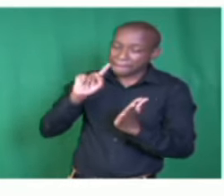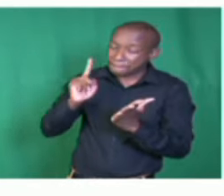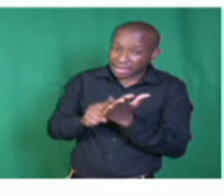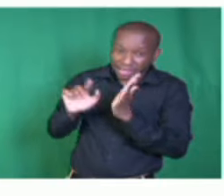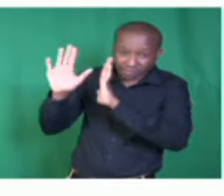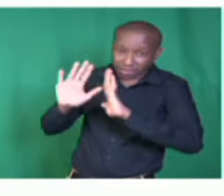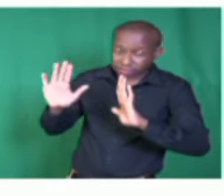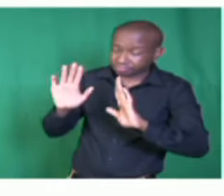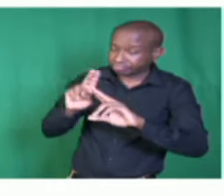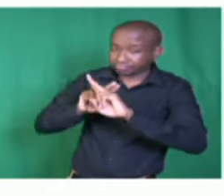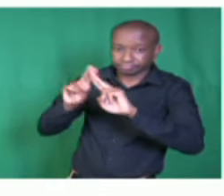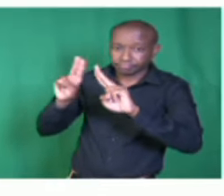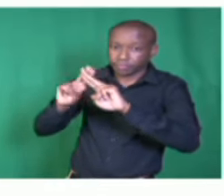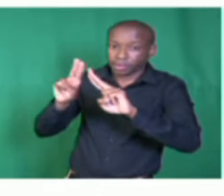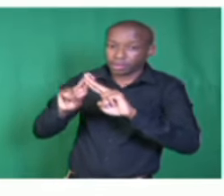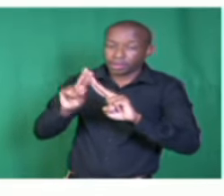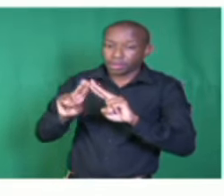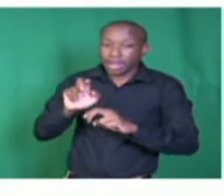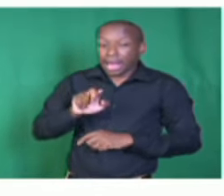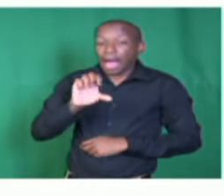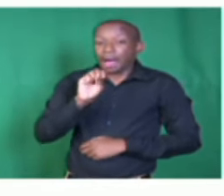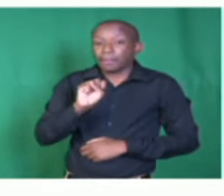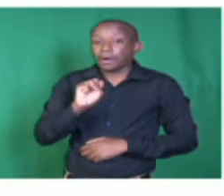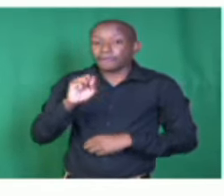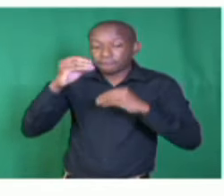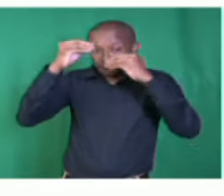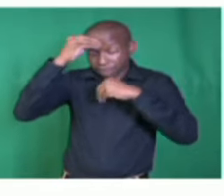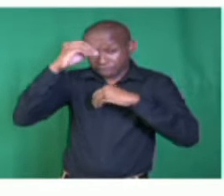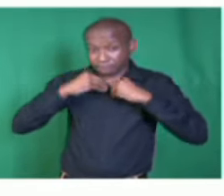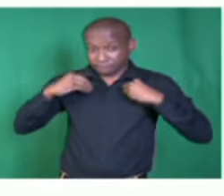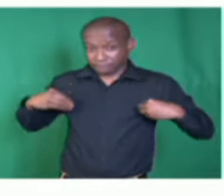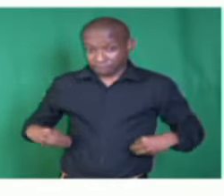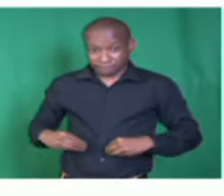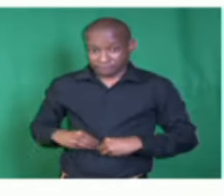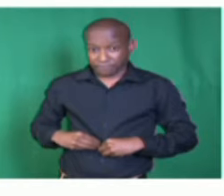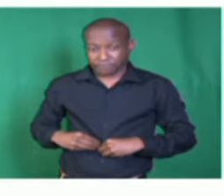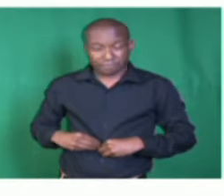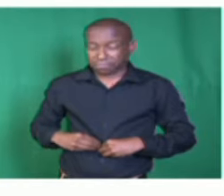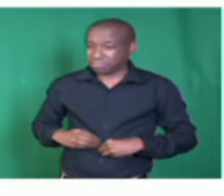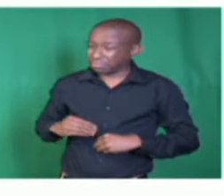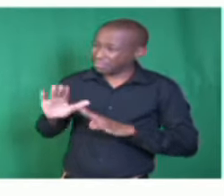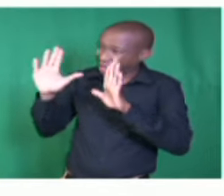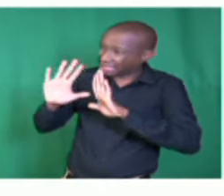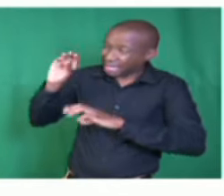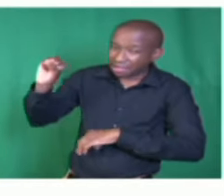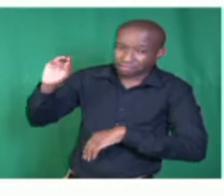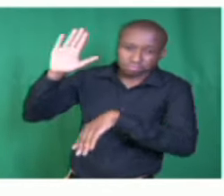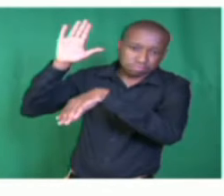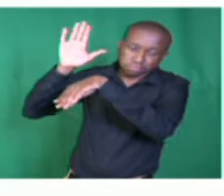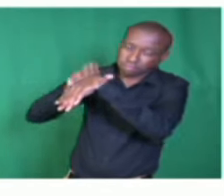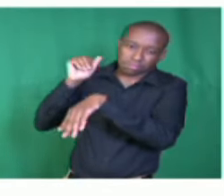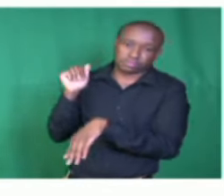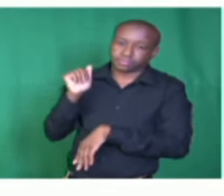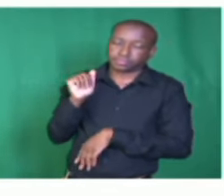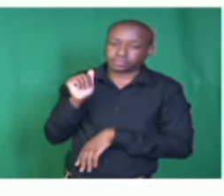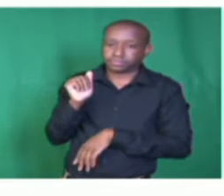believe in angels. So according to the Pharisees, angels did not exist. There was nothing like angels.